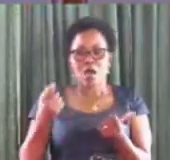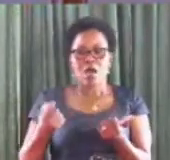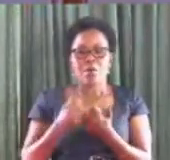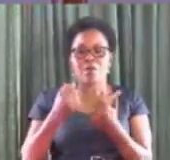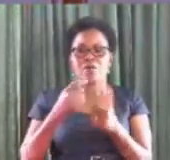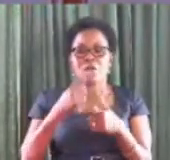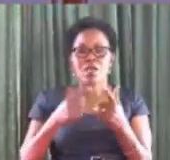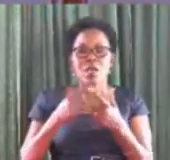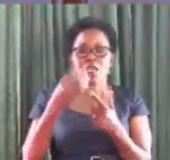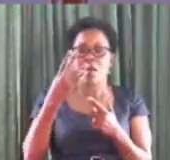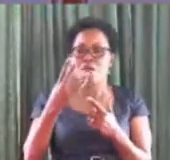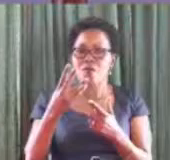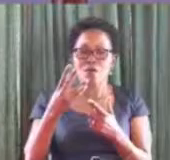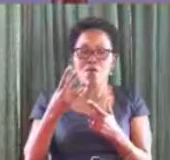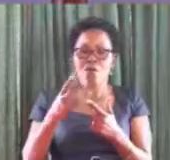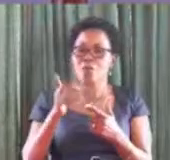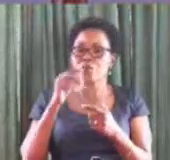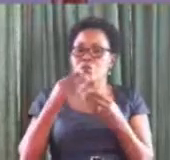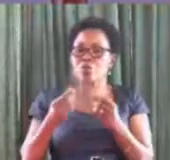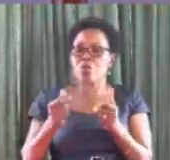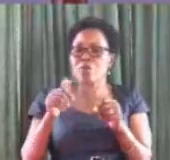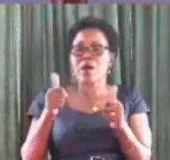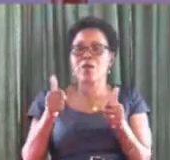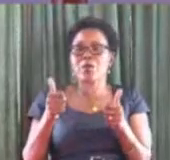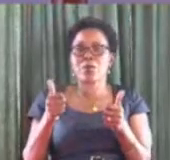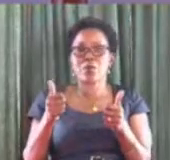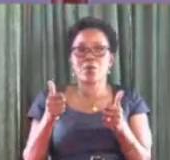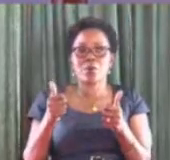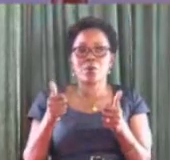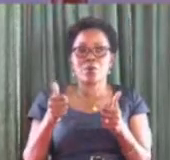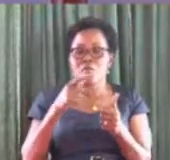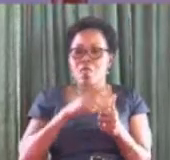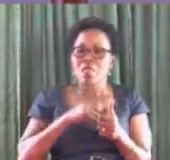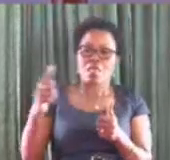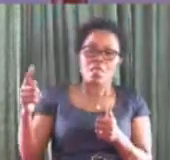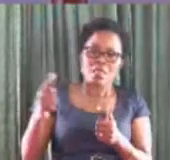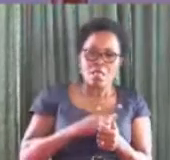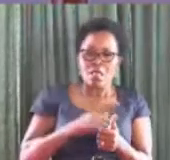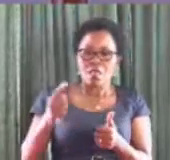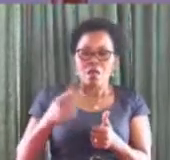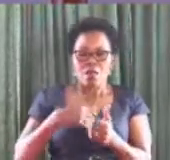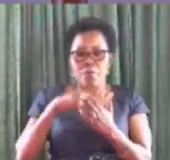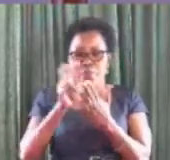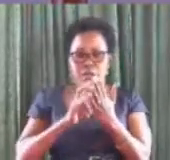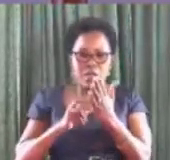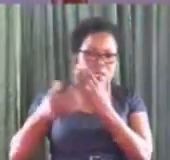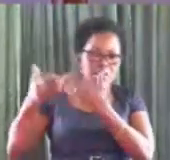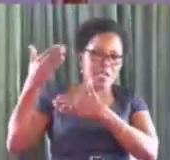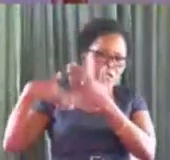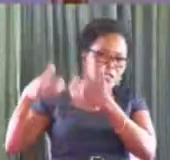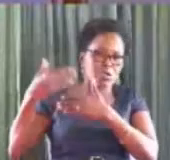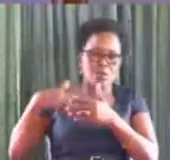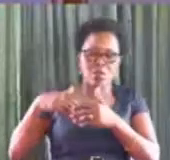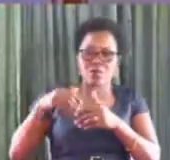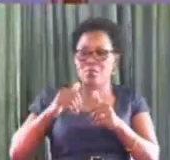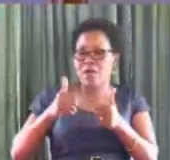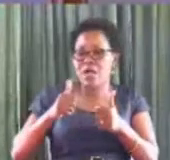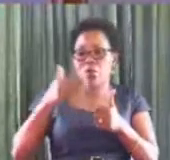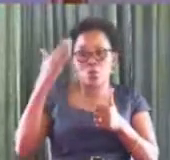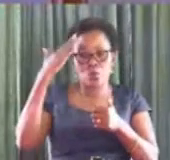it's still pending somewhere. It's gone back and forth. I haven't read the history why it is still